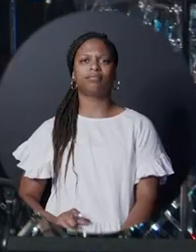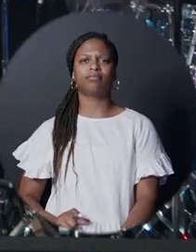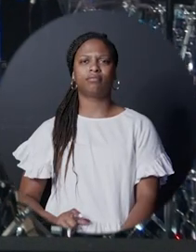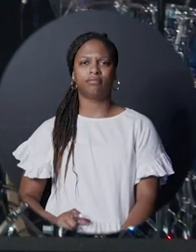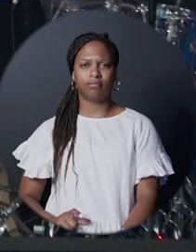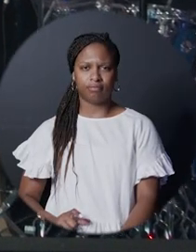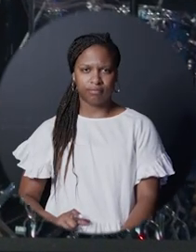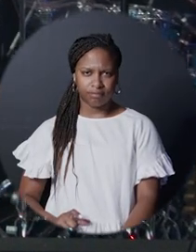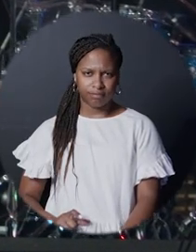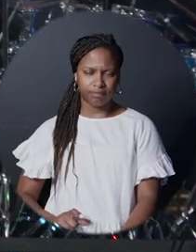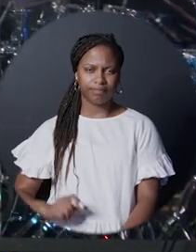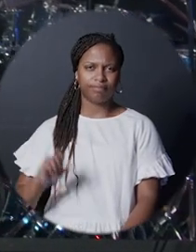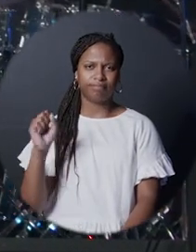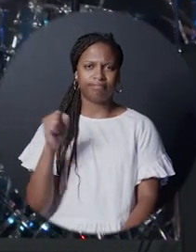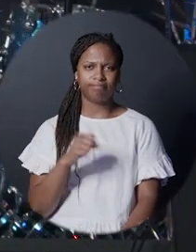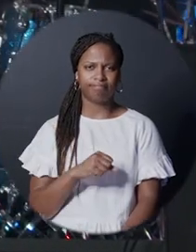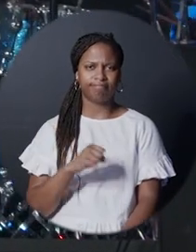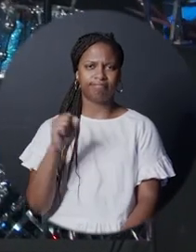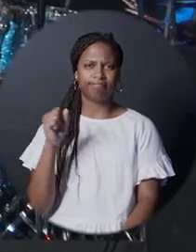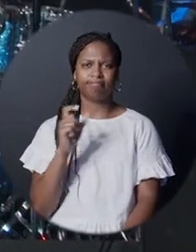Lord.